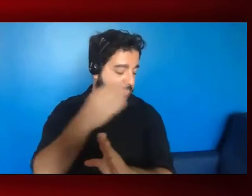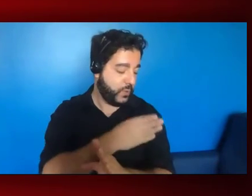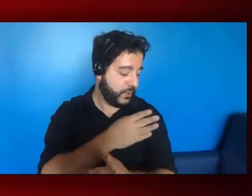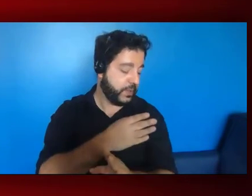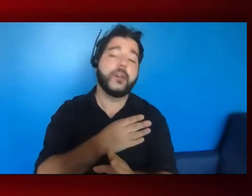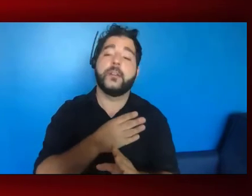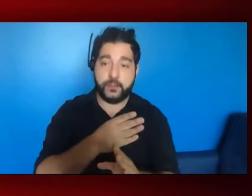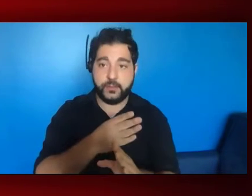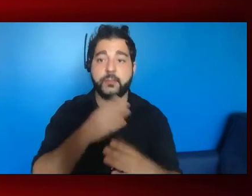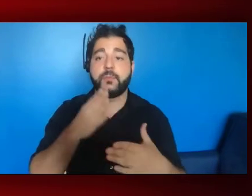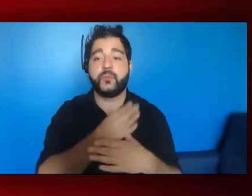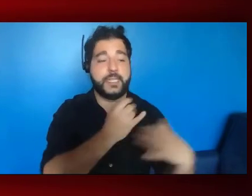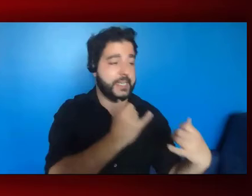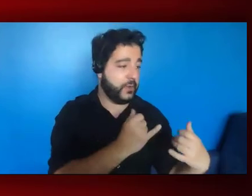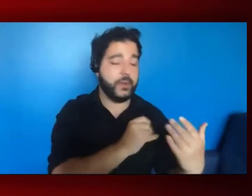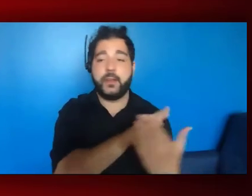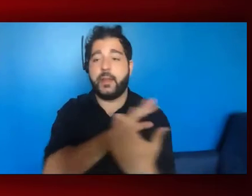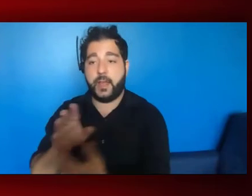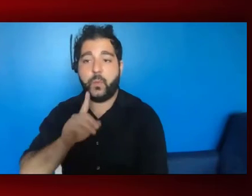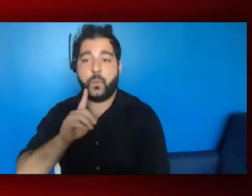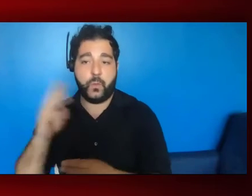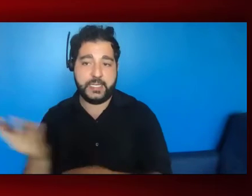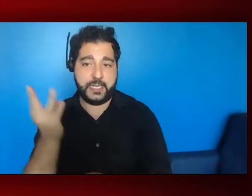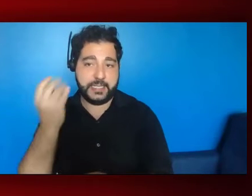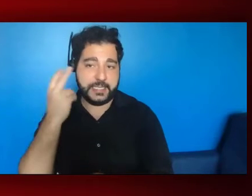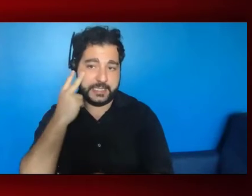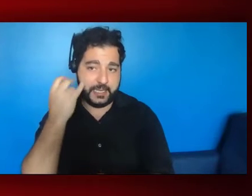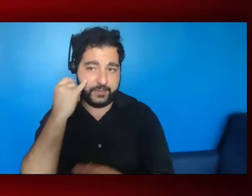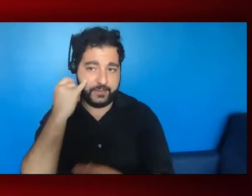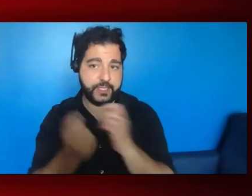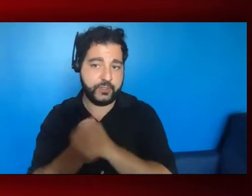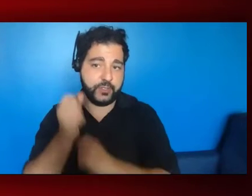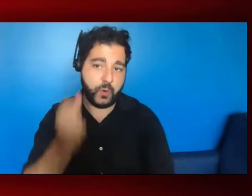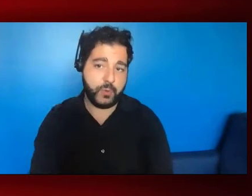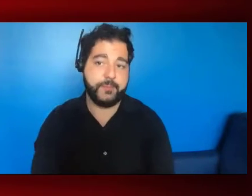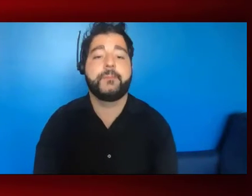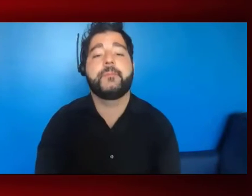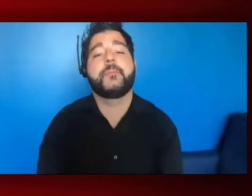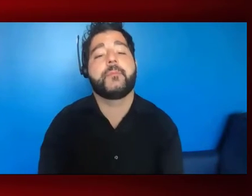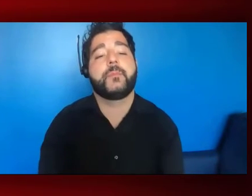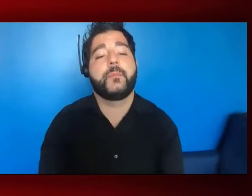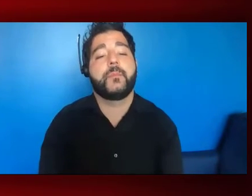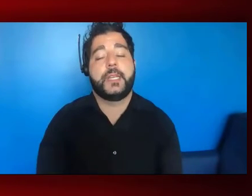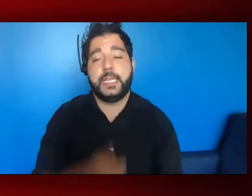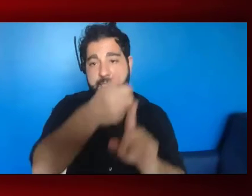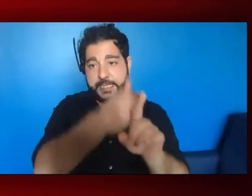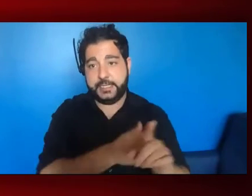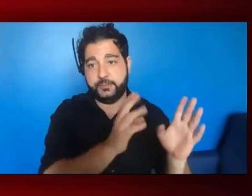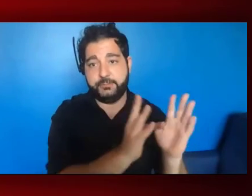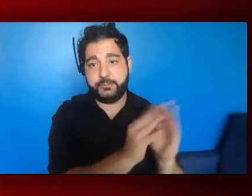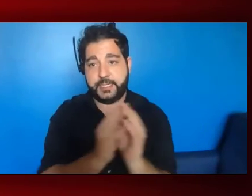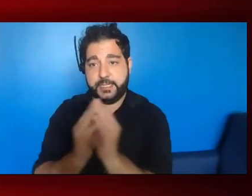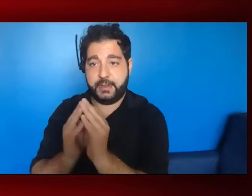and then, so you can see if anything changes during the day tomorrow. Every single meeting has a